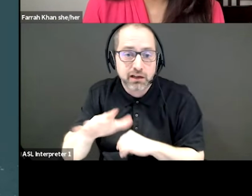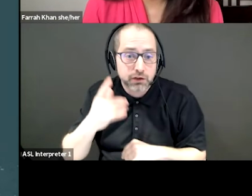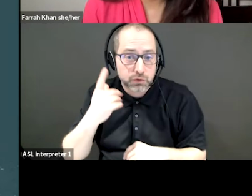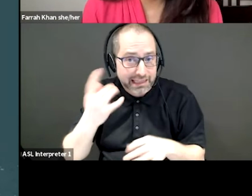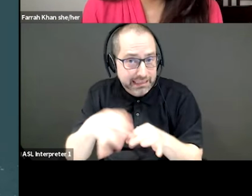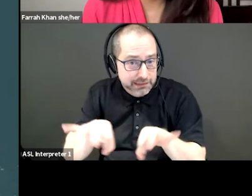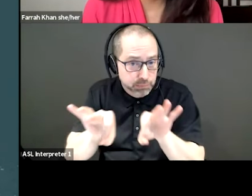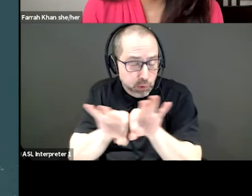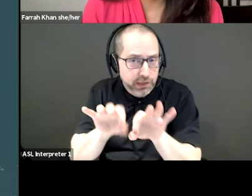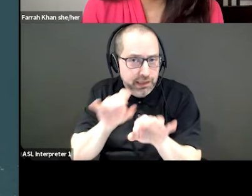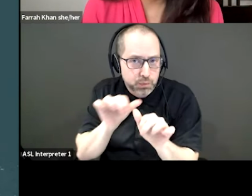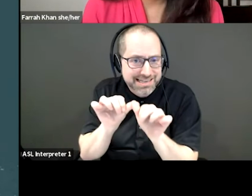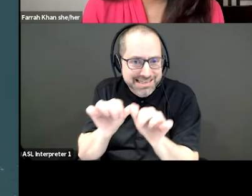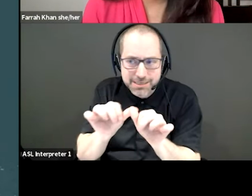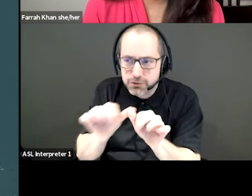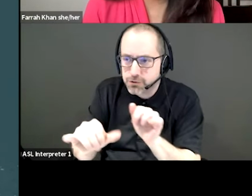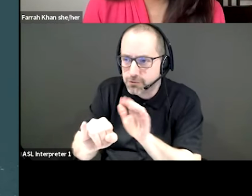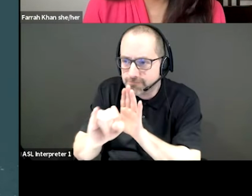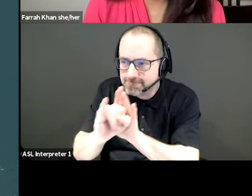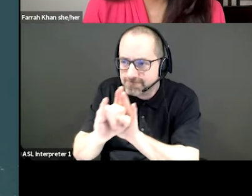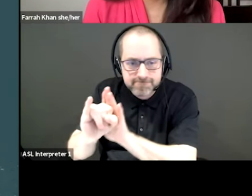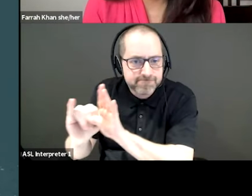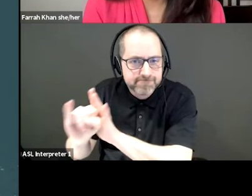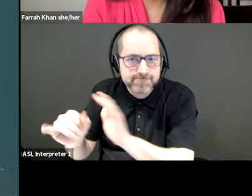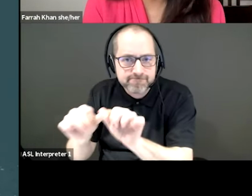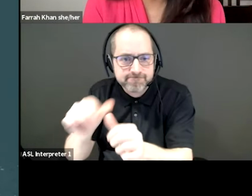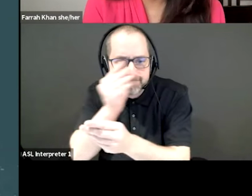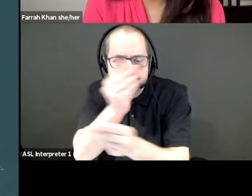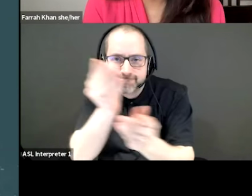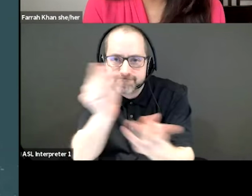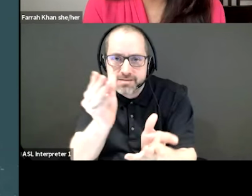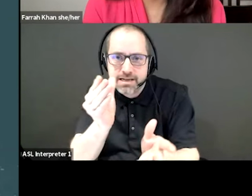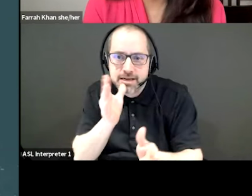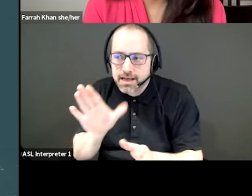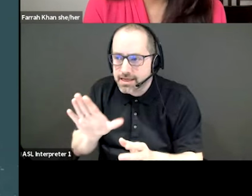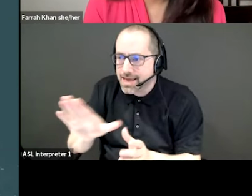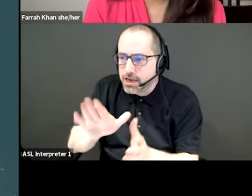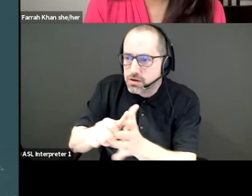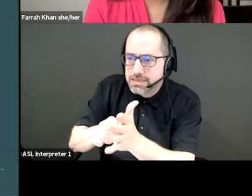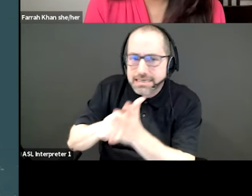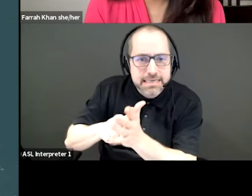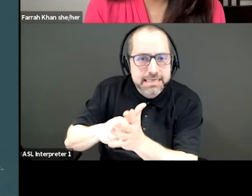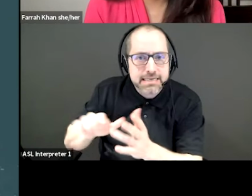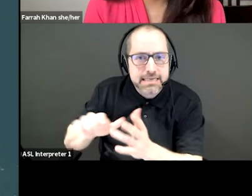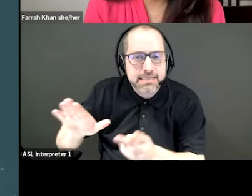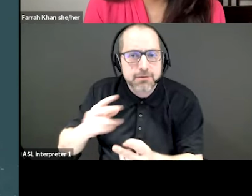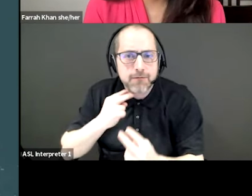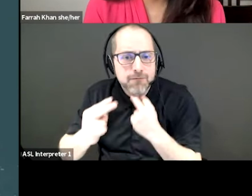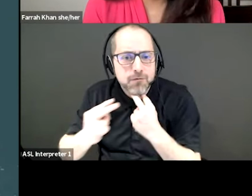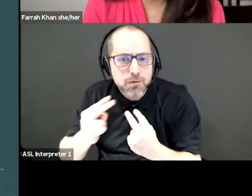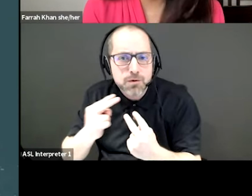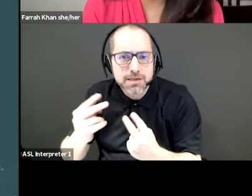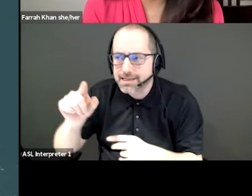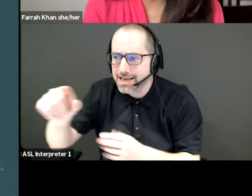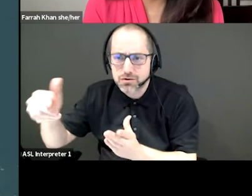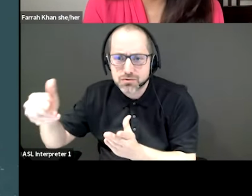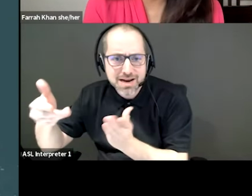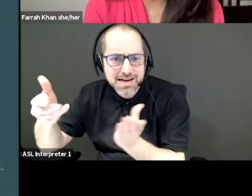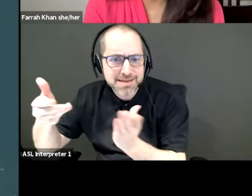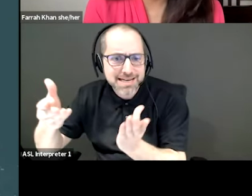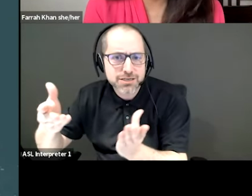and the conversations that we have is that if we are not centering the voices and needs and the recommendations that have come time and time